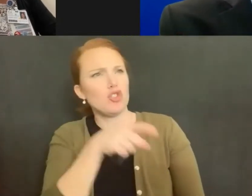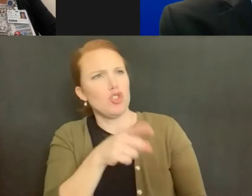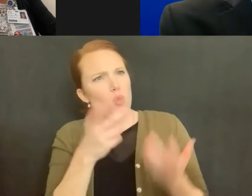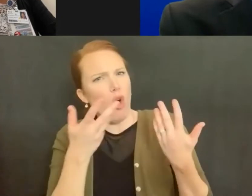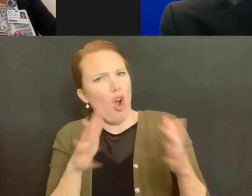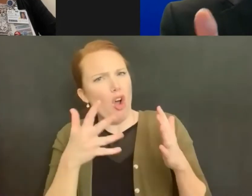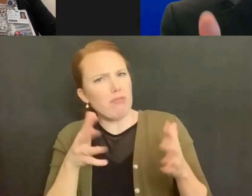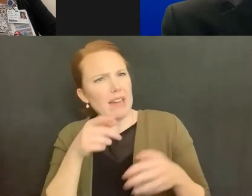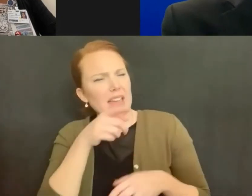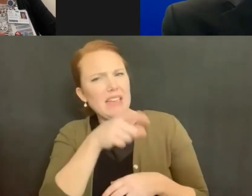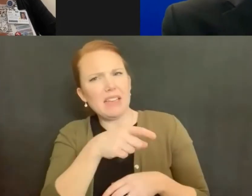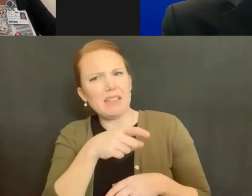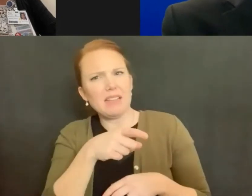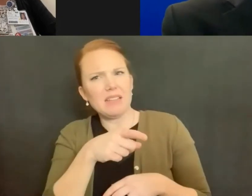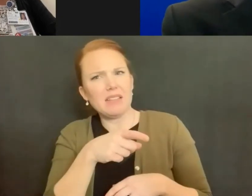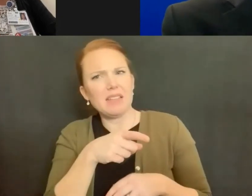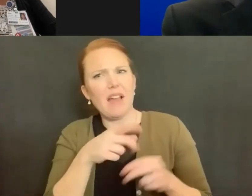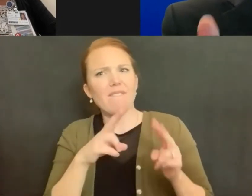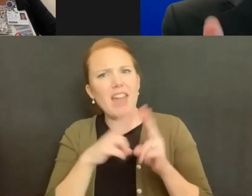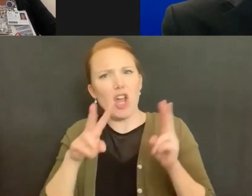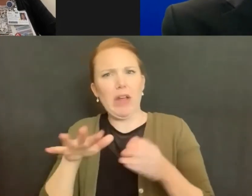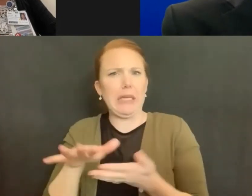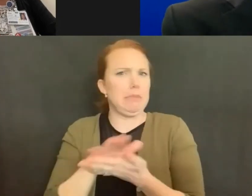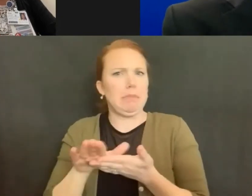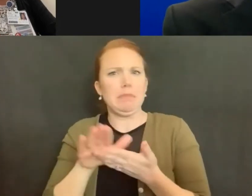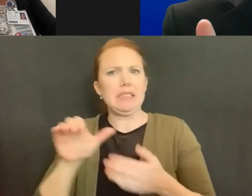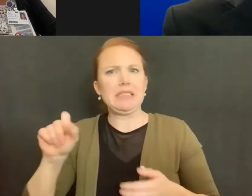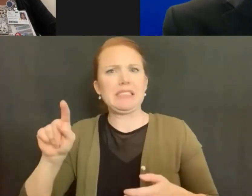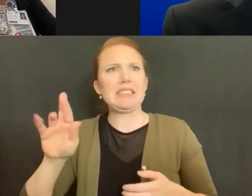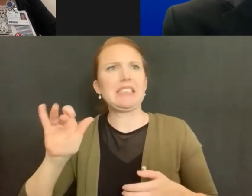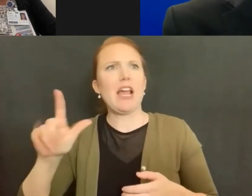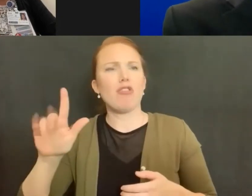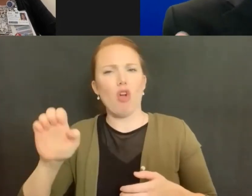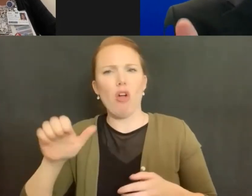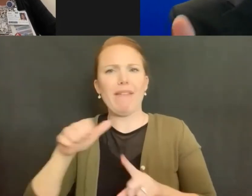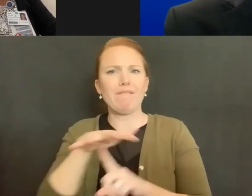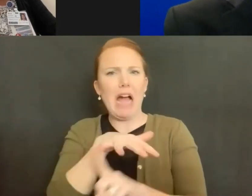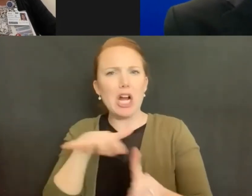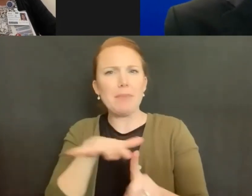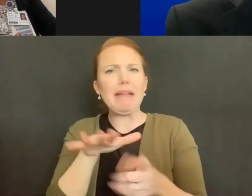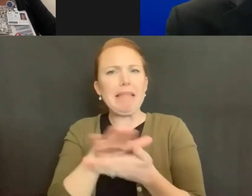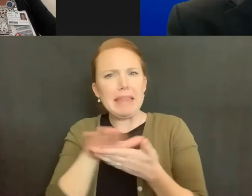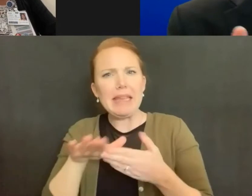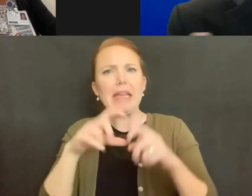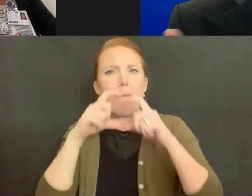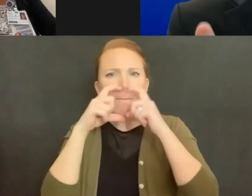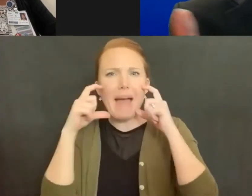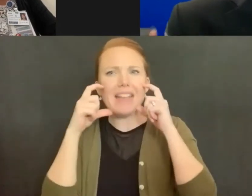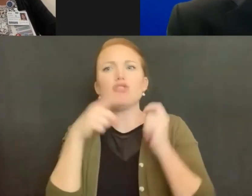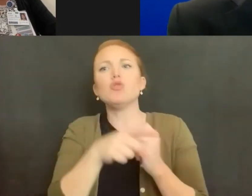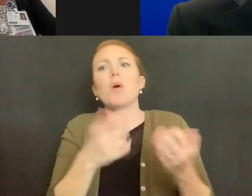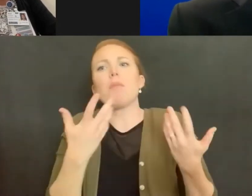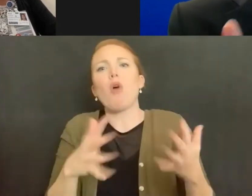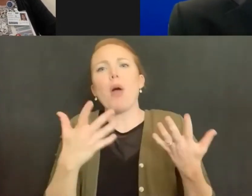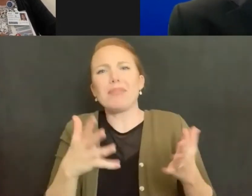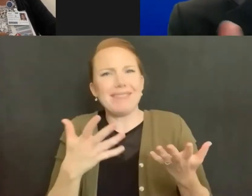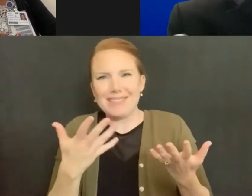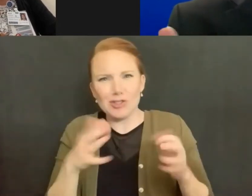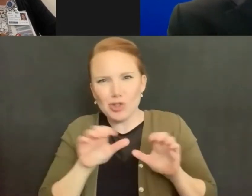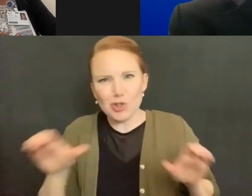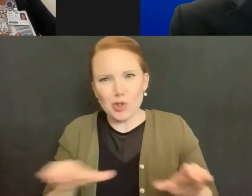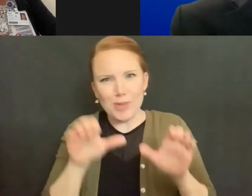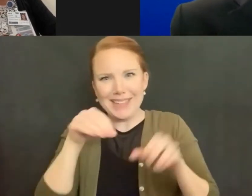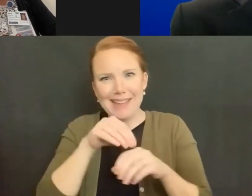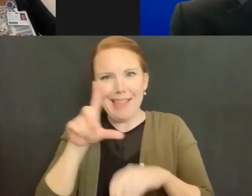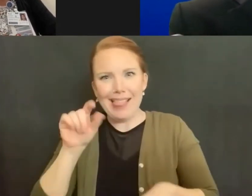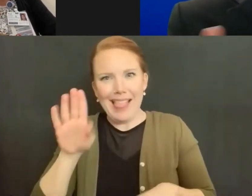to be a very sterile environment, very clean, masks. Like you were probably doing you're a lab, so you were doing